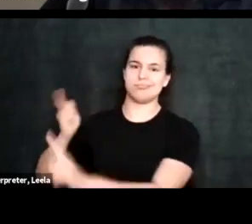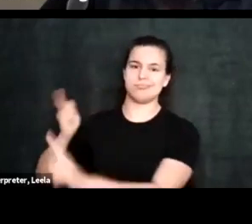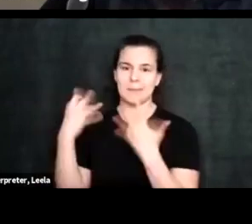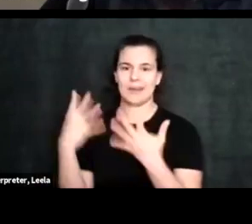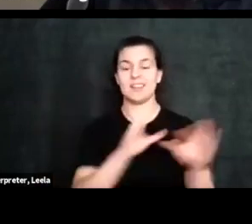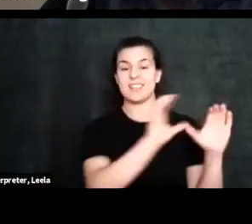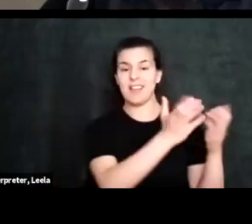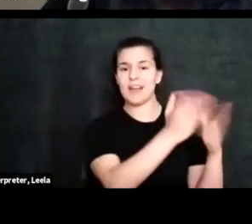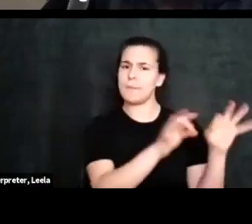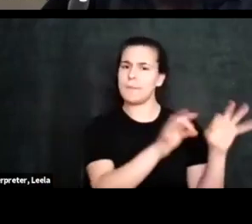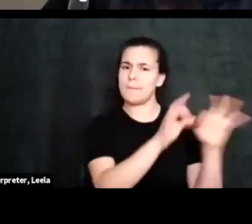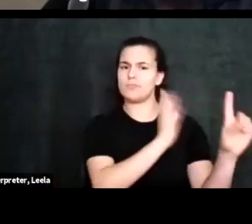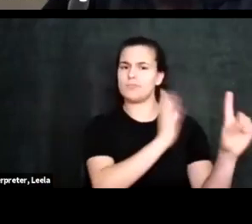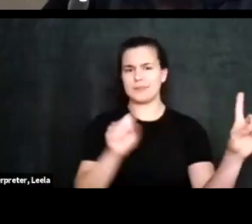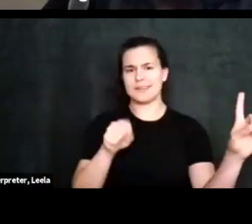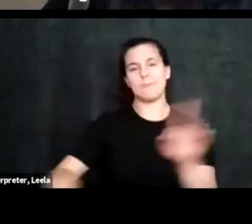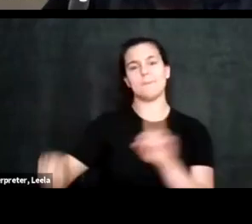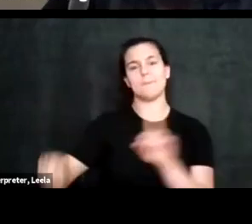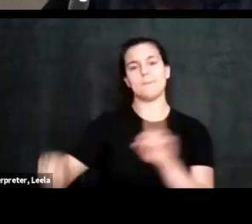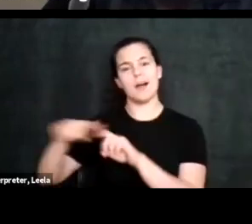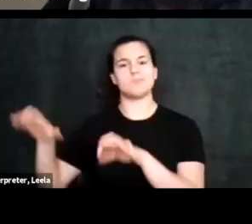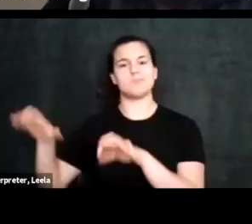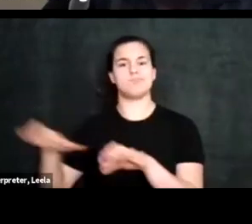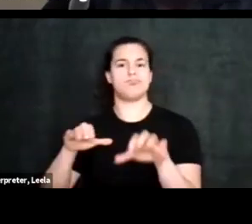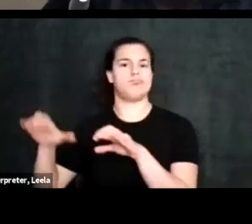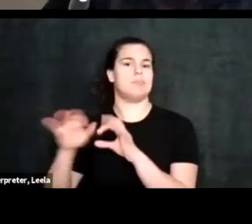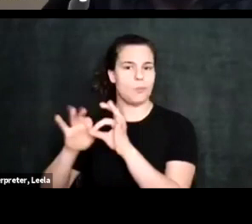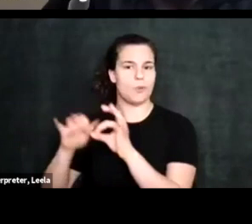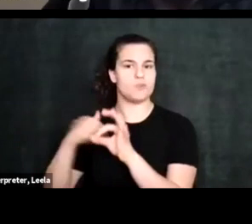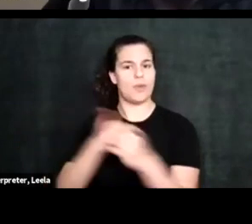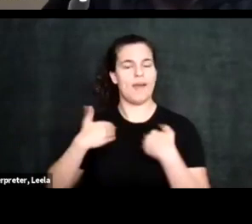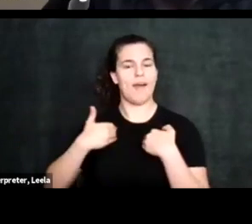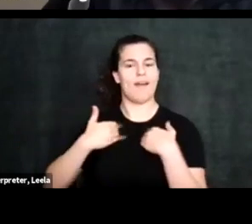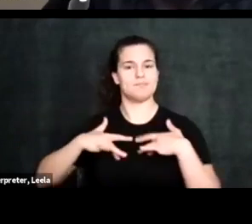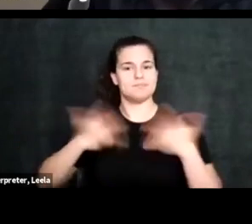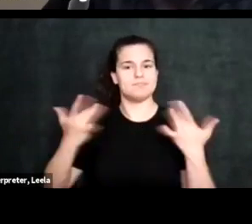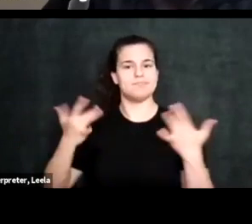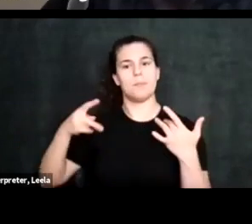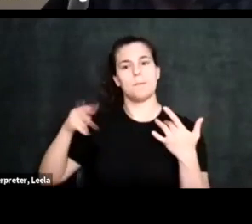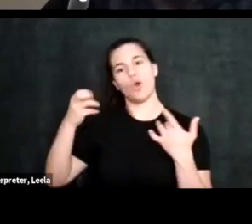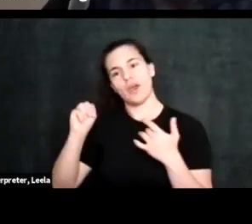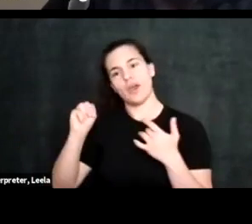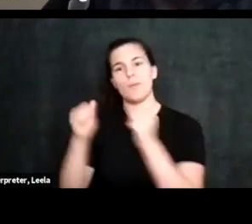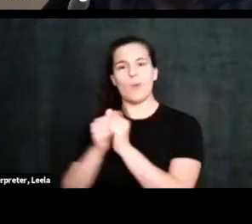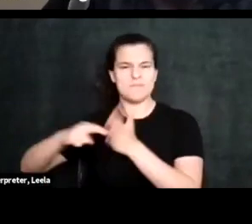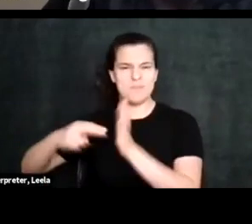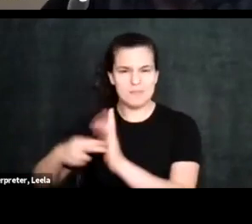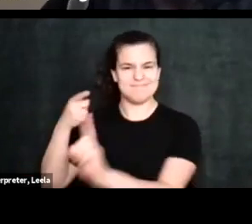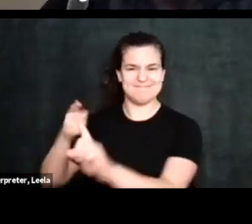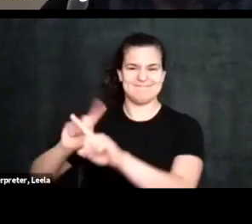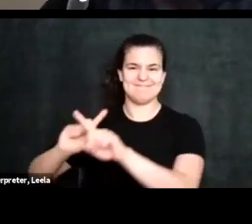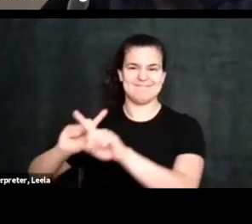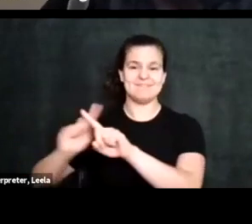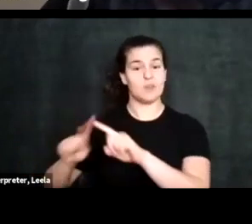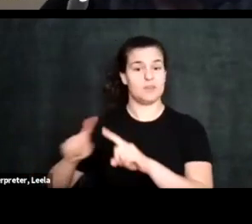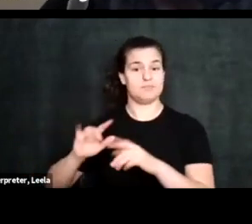but what you do outside of the classroom. So I want to talk about how we program with a purpose. And we have different programs that we put on